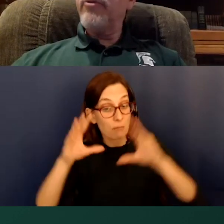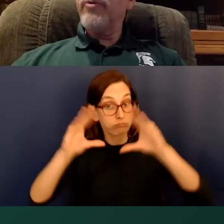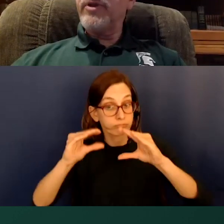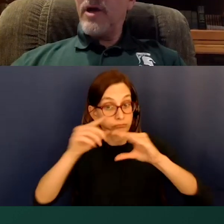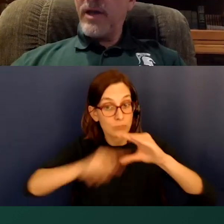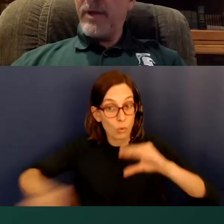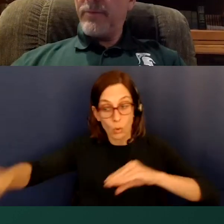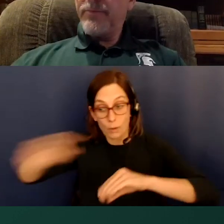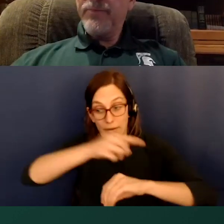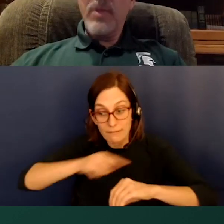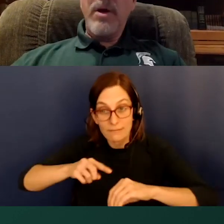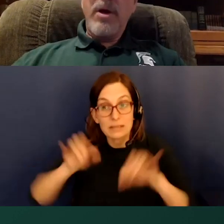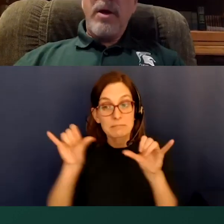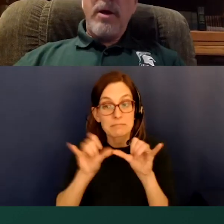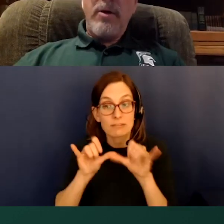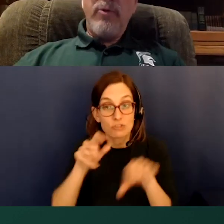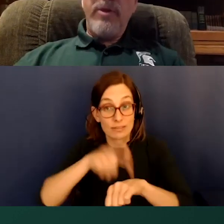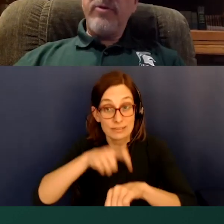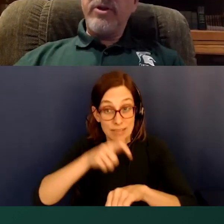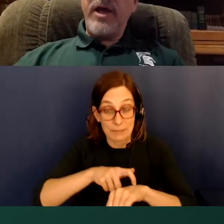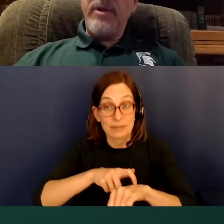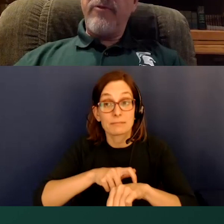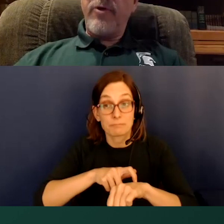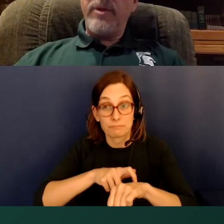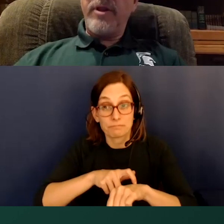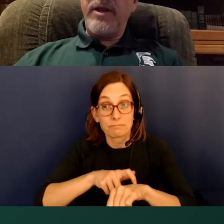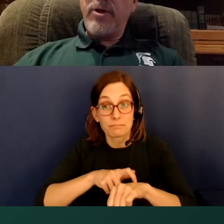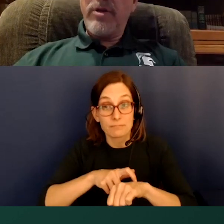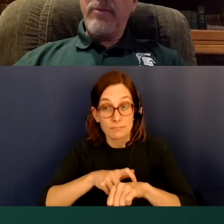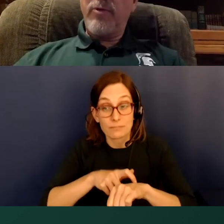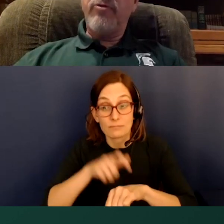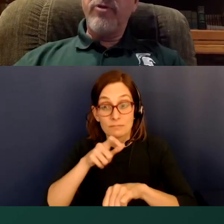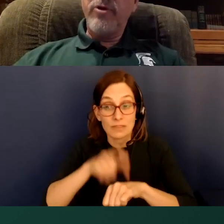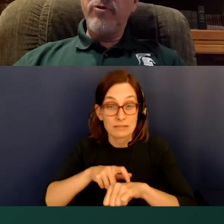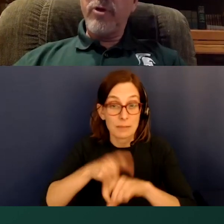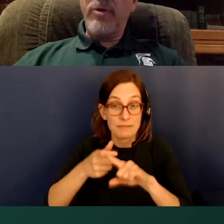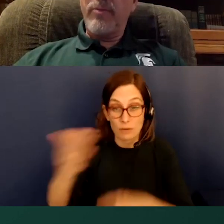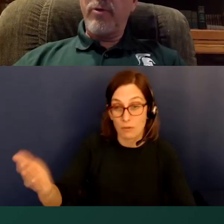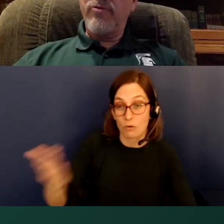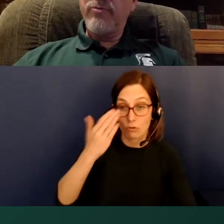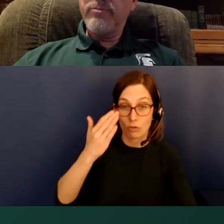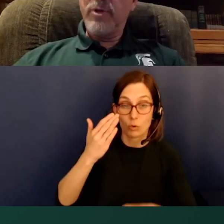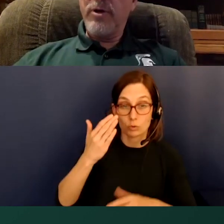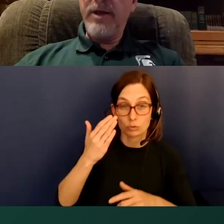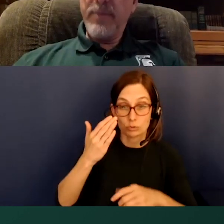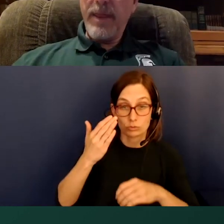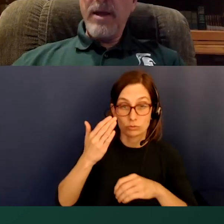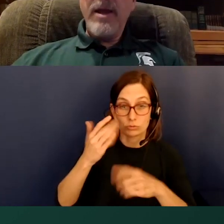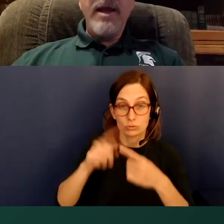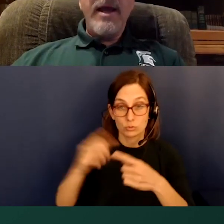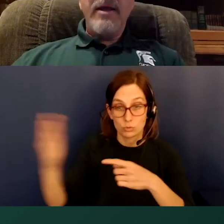Let's measure the timing. We'll measure the timing from, let's say, close approach to close approach,